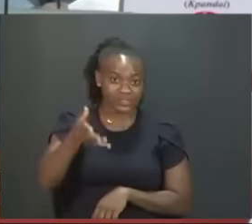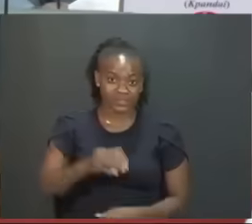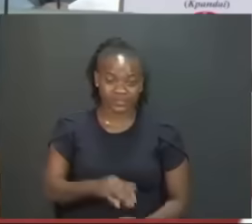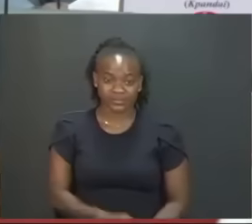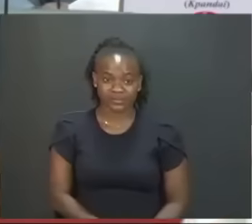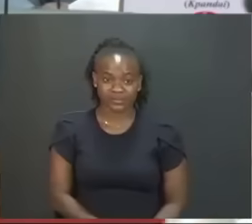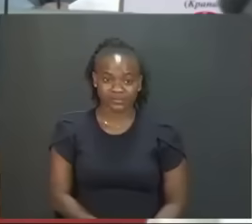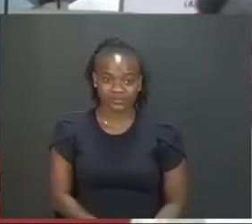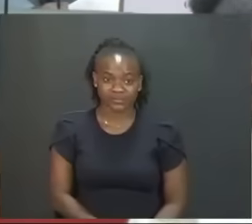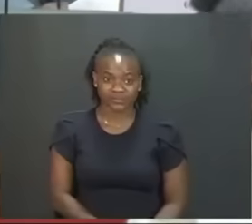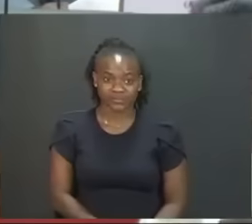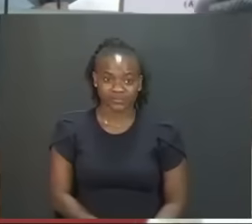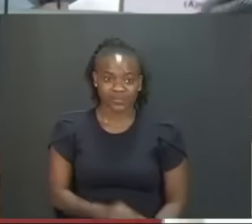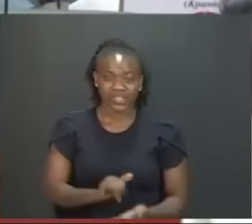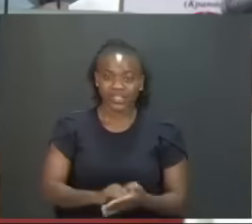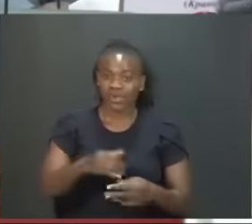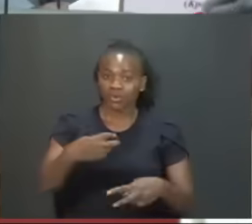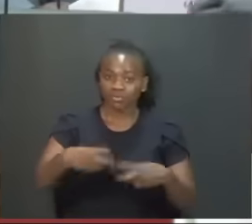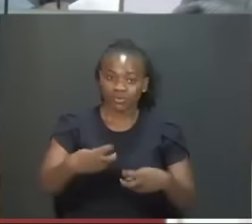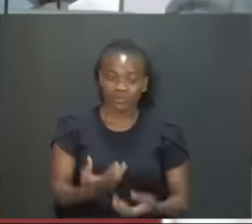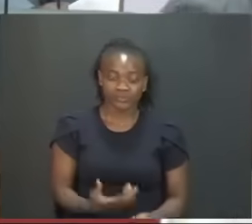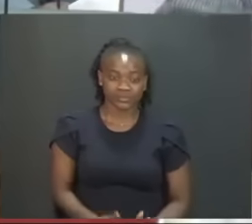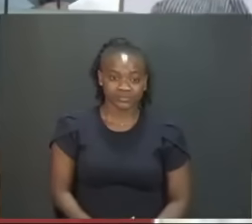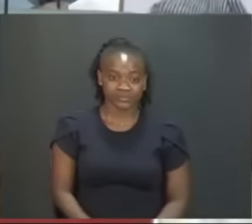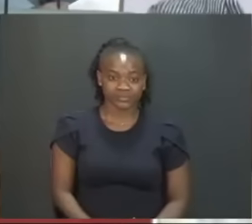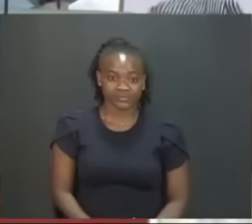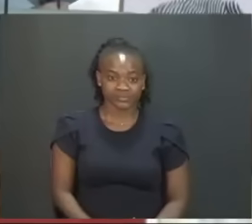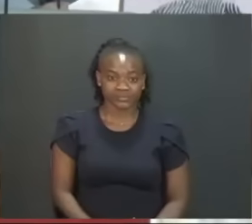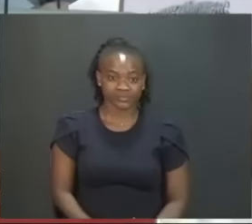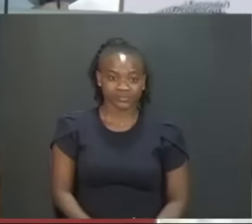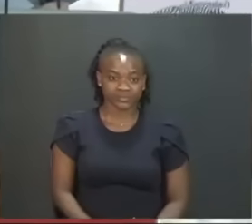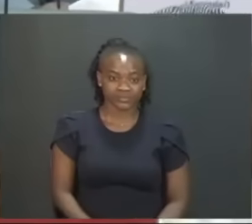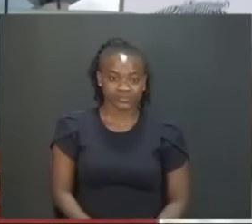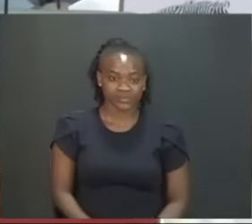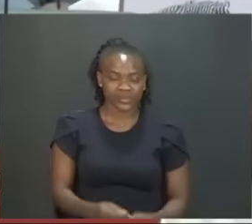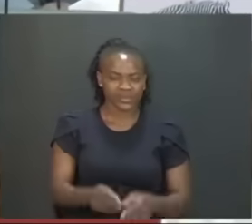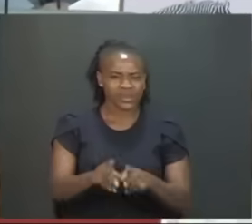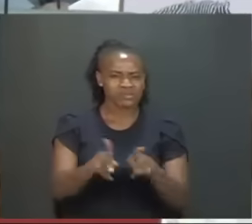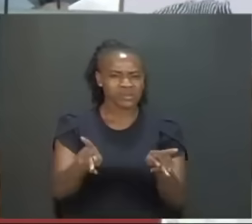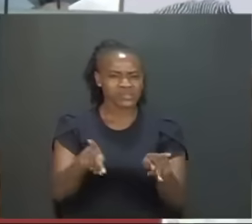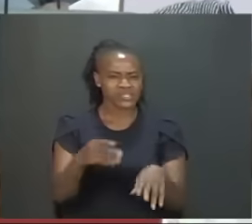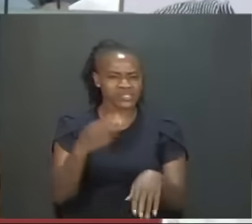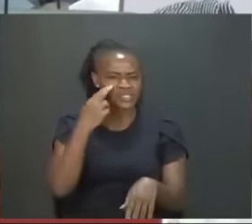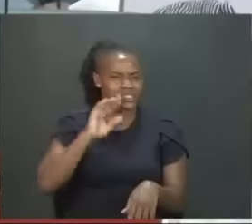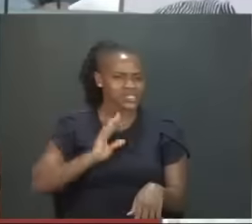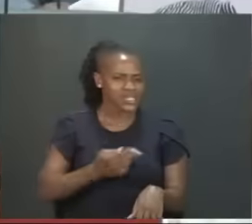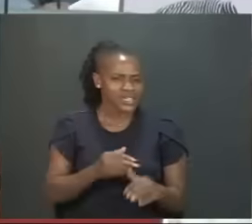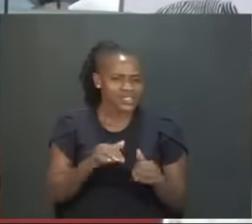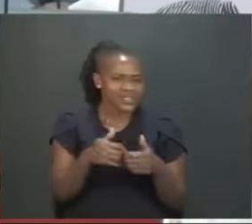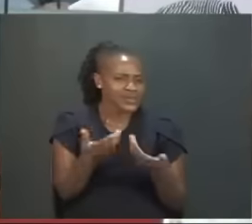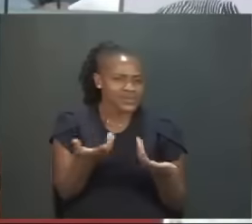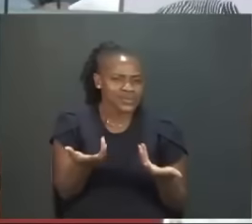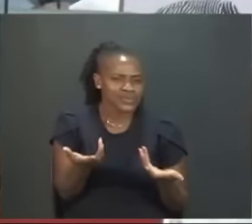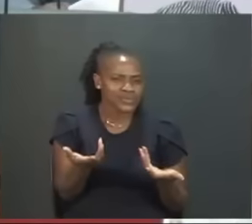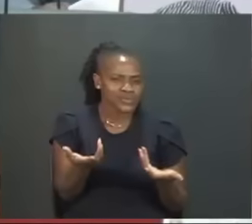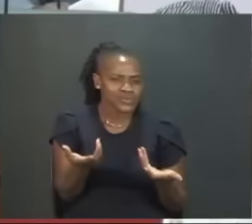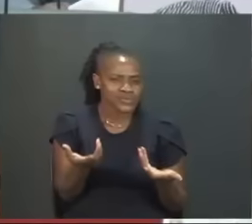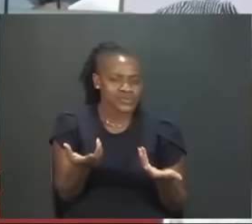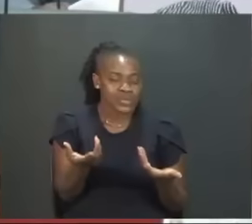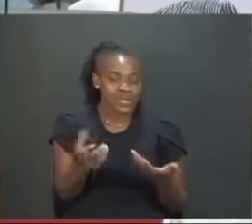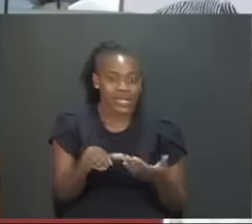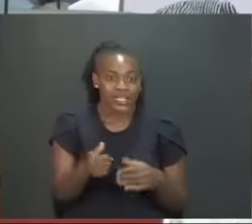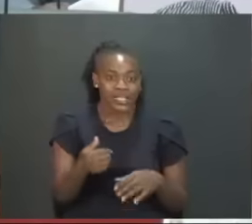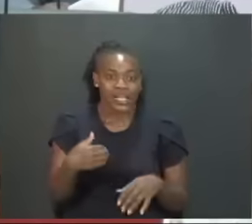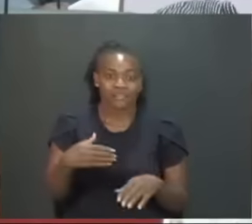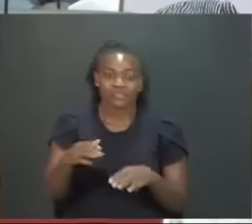It's a big challenge. And how would the public see us? Besides the point, we have businesses that are